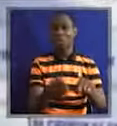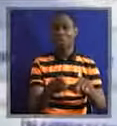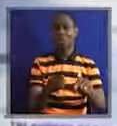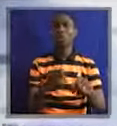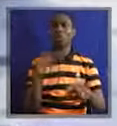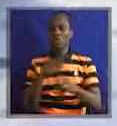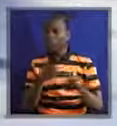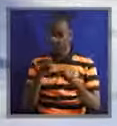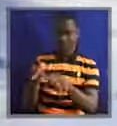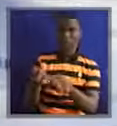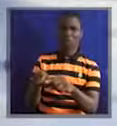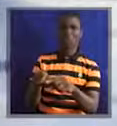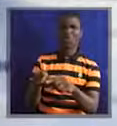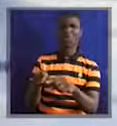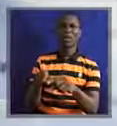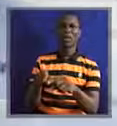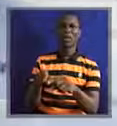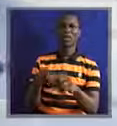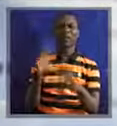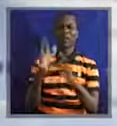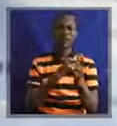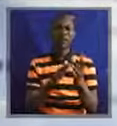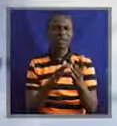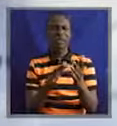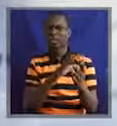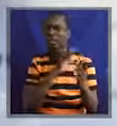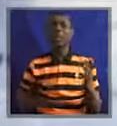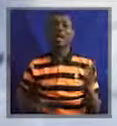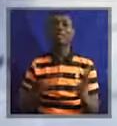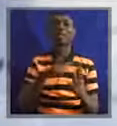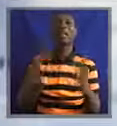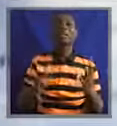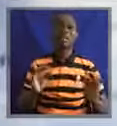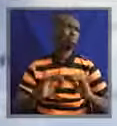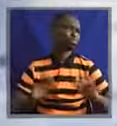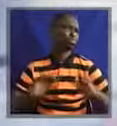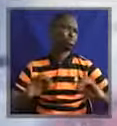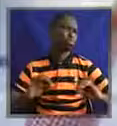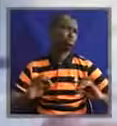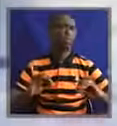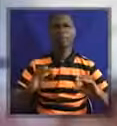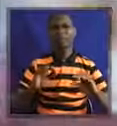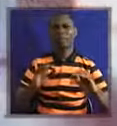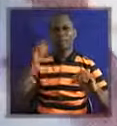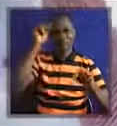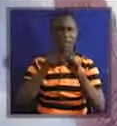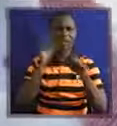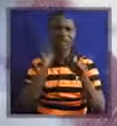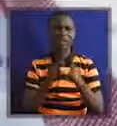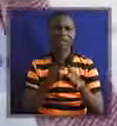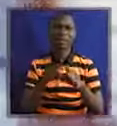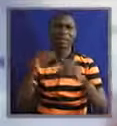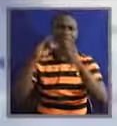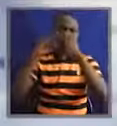Ned Mikananamaha. Jesus Christ, and your expensive, sir, Robert, I would hear me. Said they're not a tea or Isaiah no